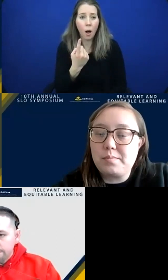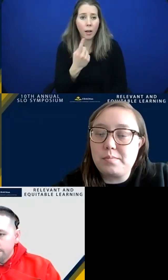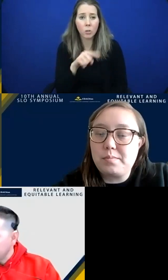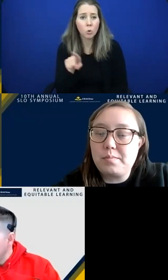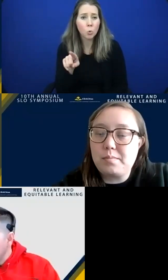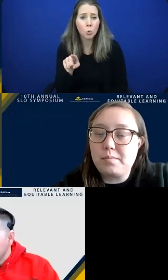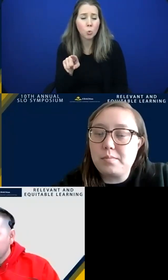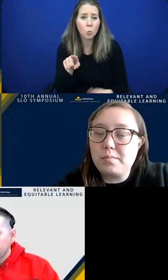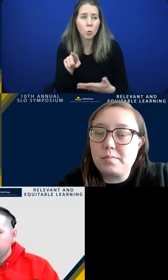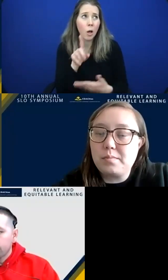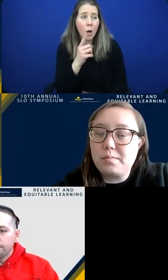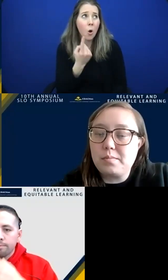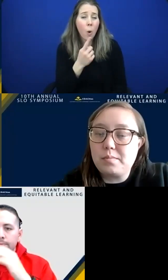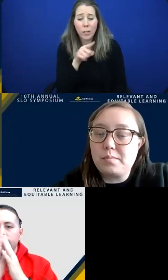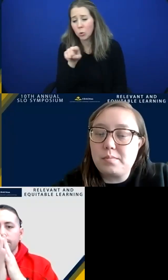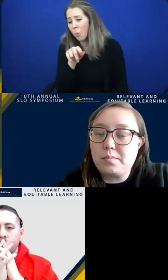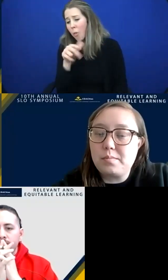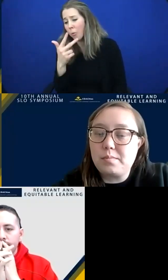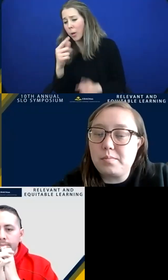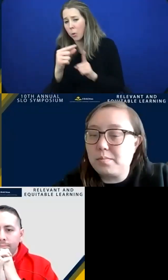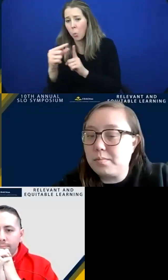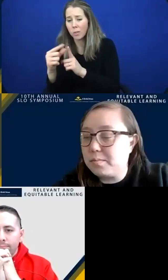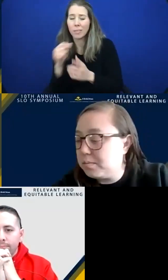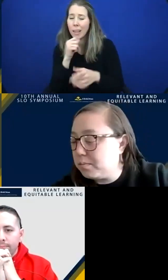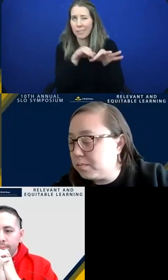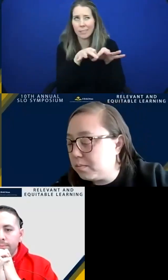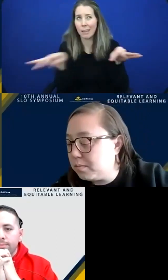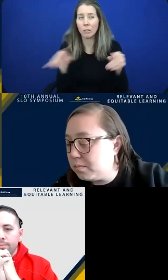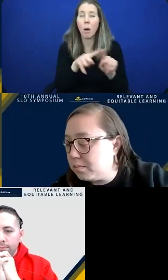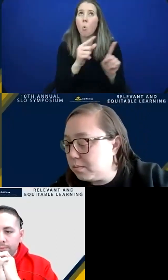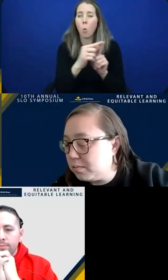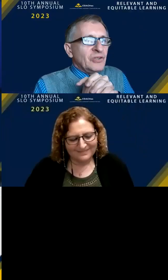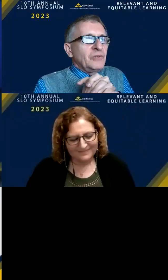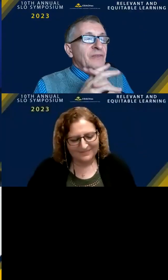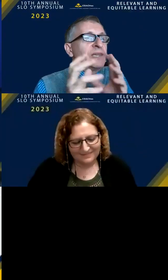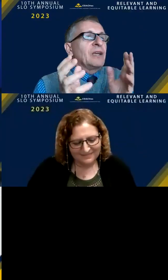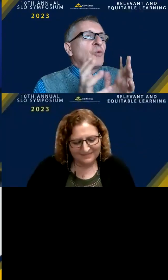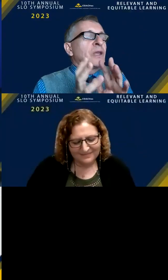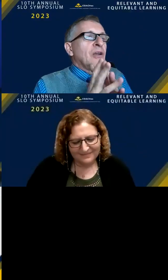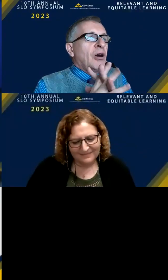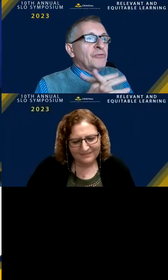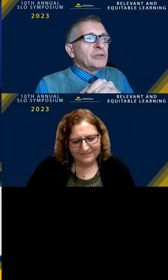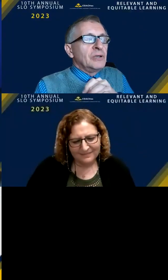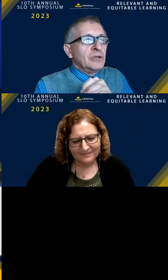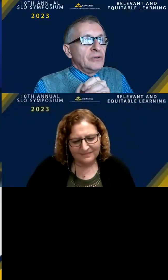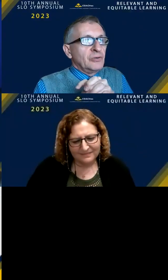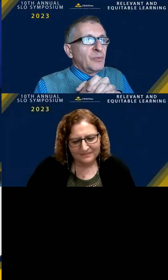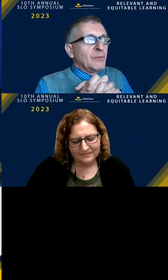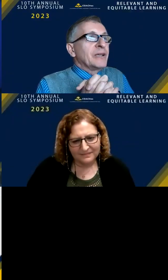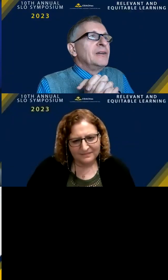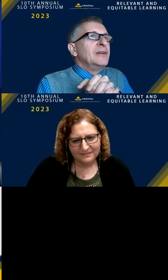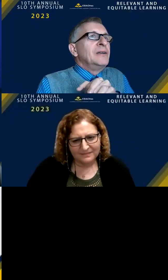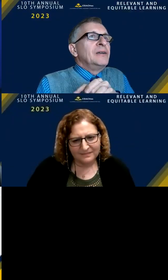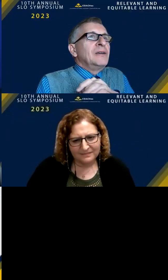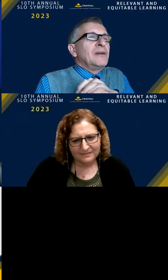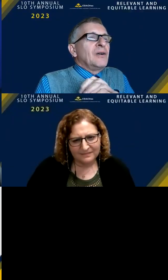3 words, really, maybe not even sentences necessarily, but what do you think we can offer to the